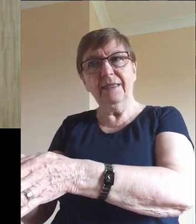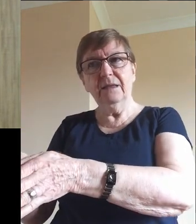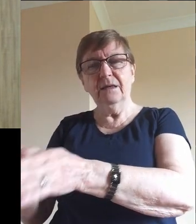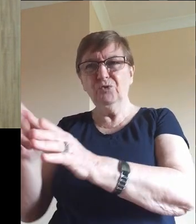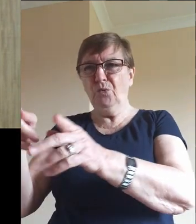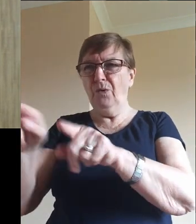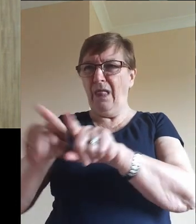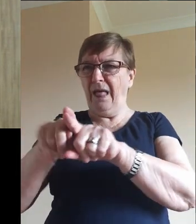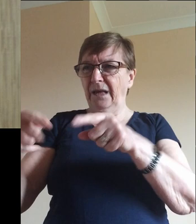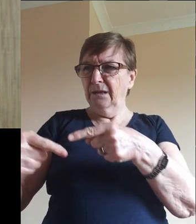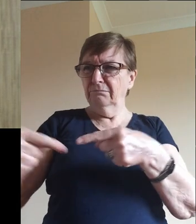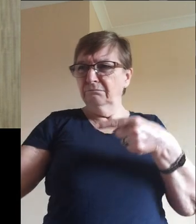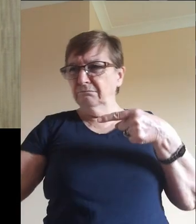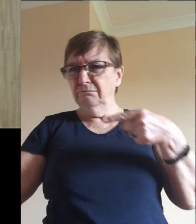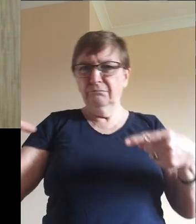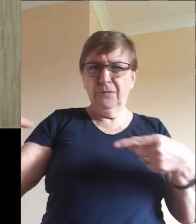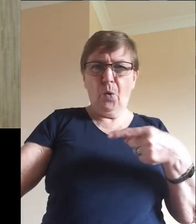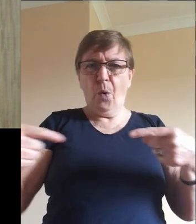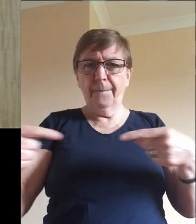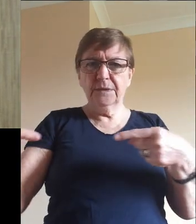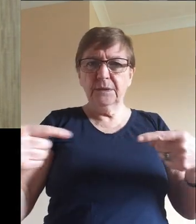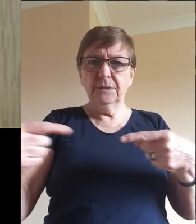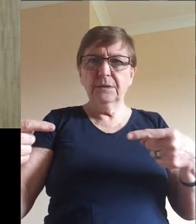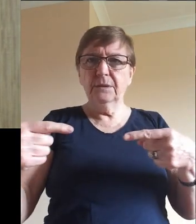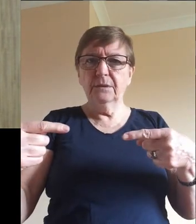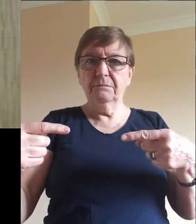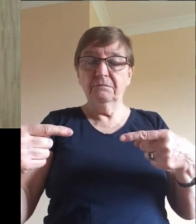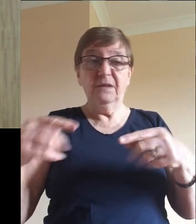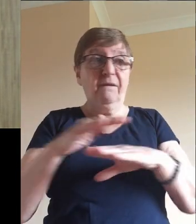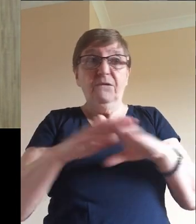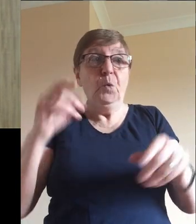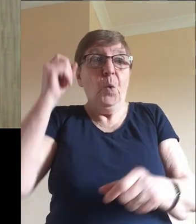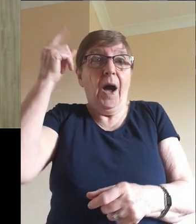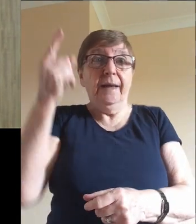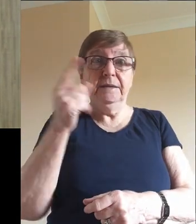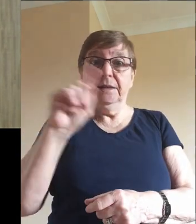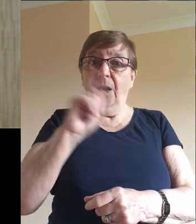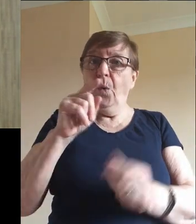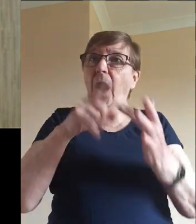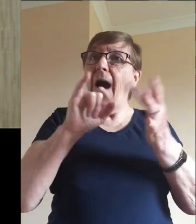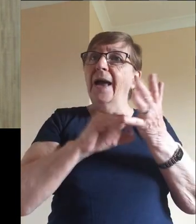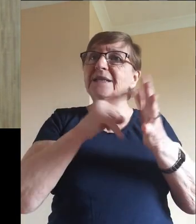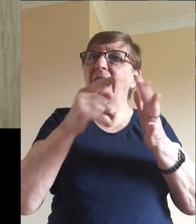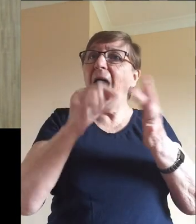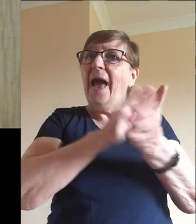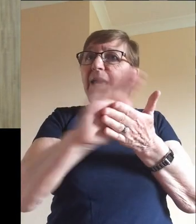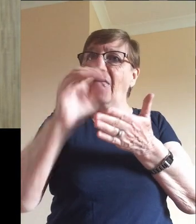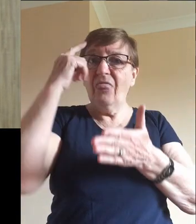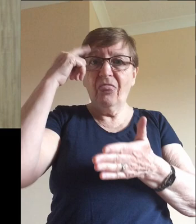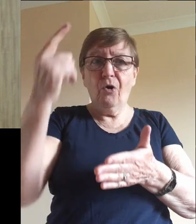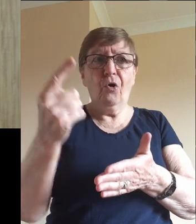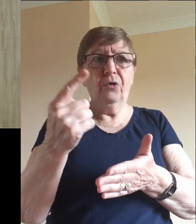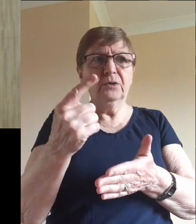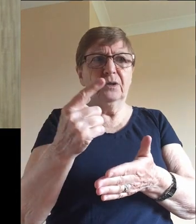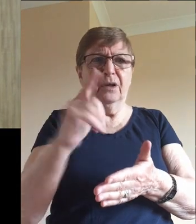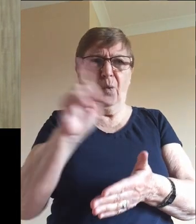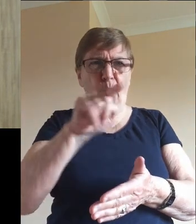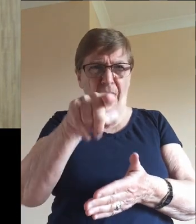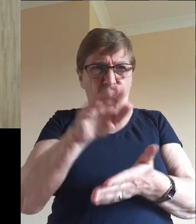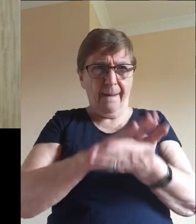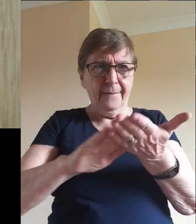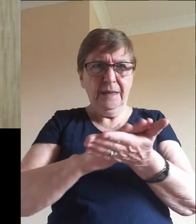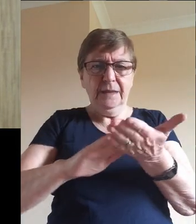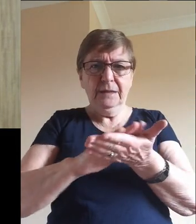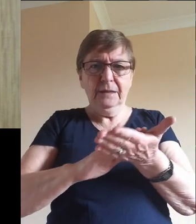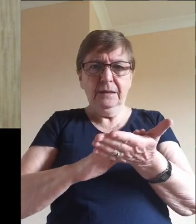contradiction, we might say. Now, I have no idea. I sometimes wonder what Isaiah thought he was meaning when he wrote these words